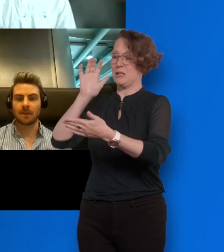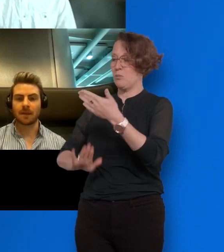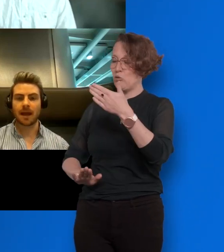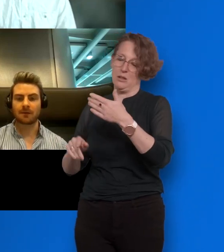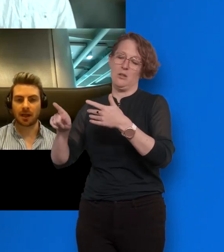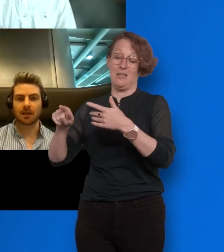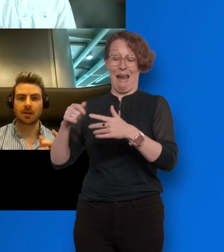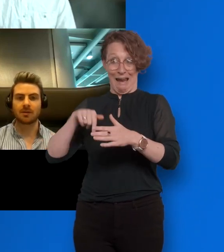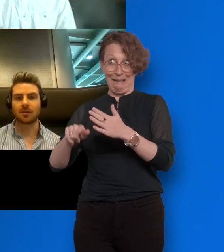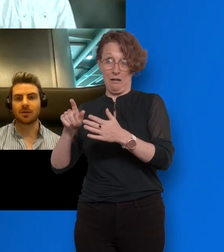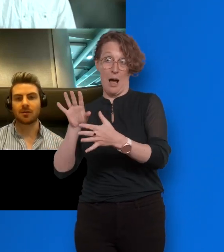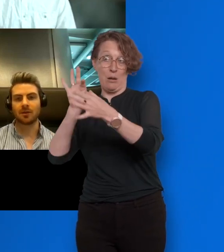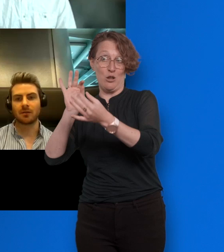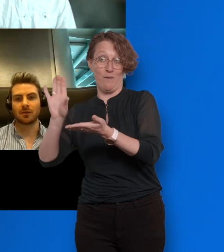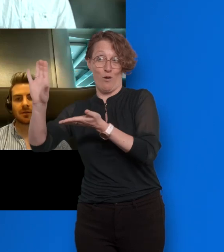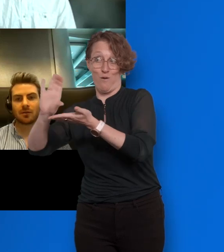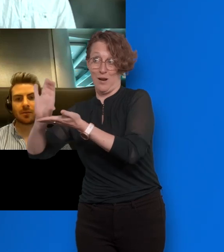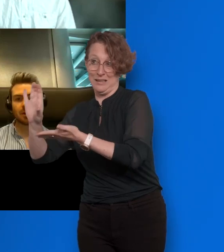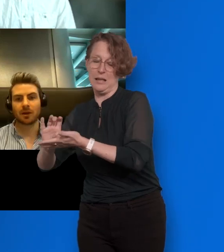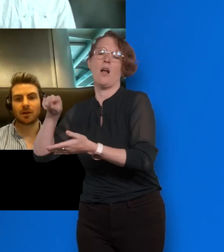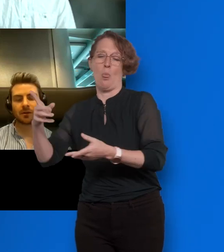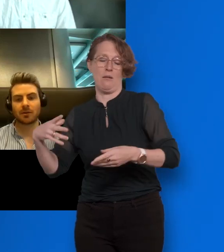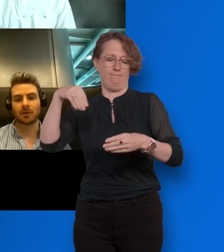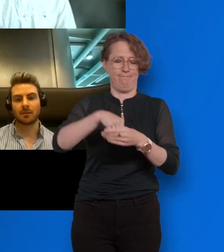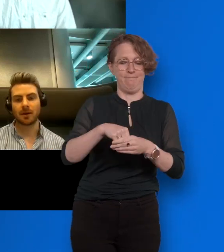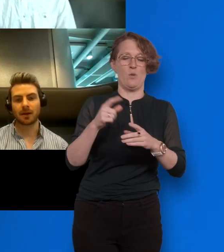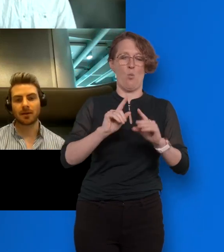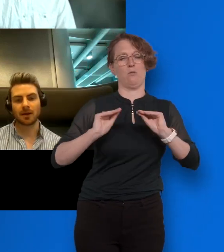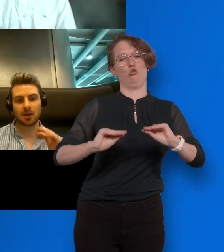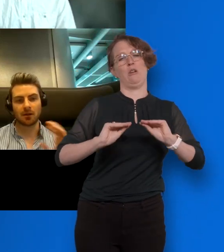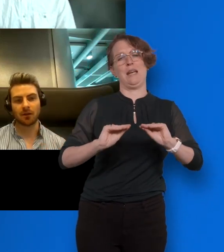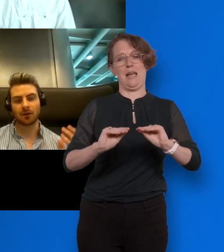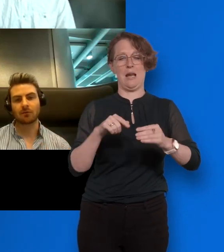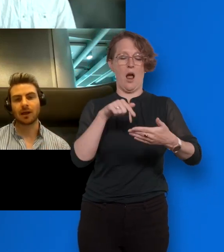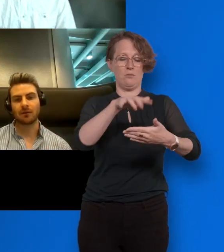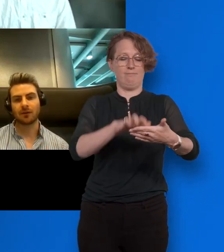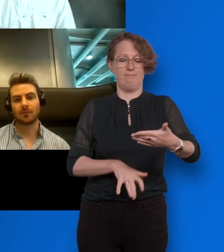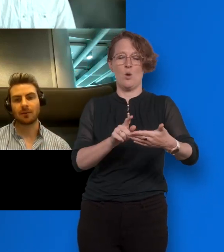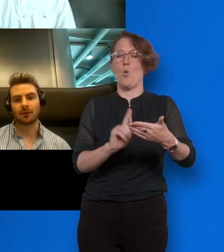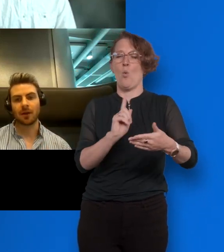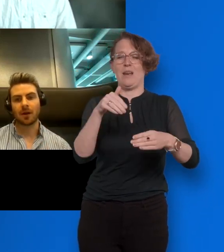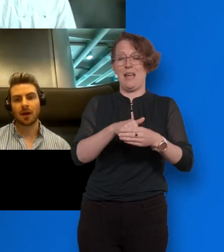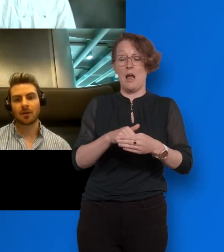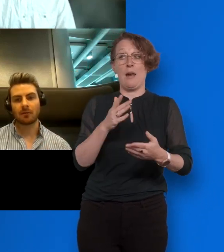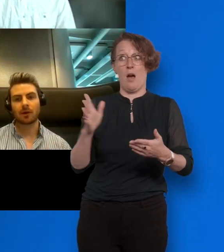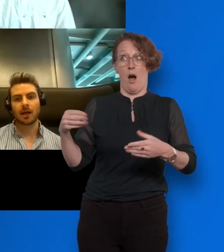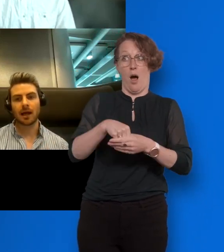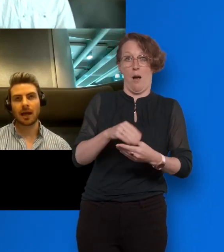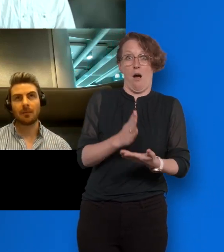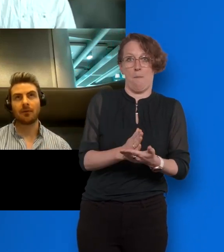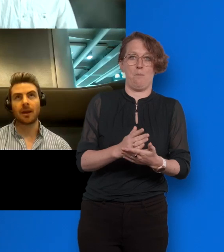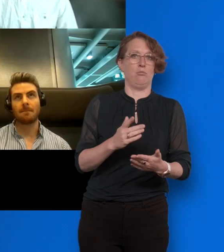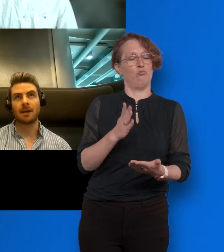funding have to kind of come into what the learning is going to be about, and using sort of real life examples, I think